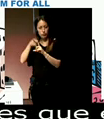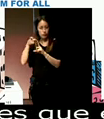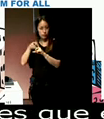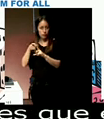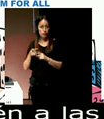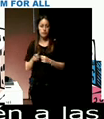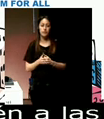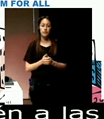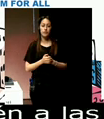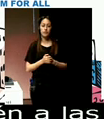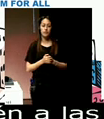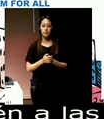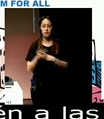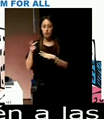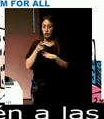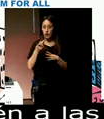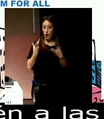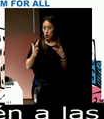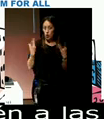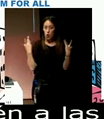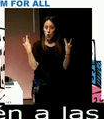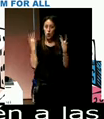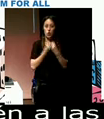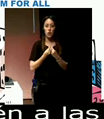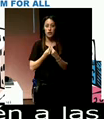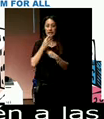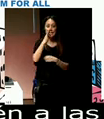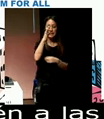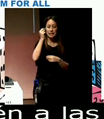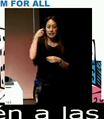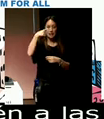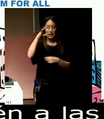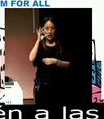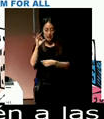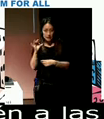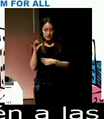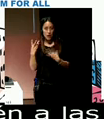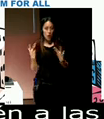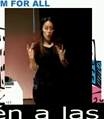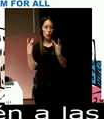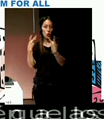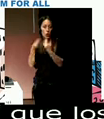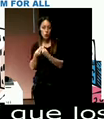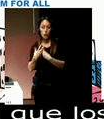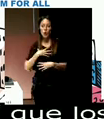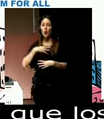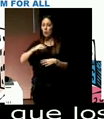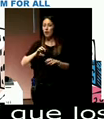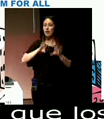The two go together, and using these two technologies,